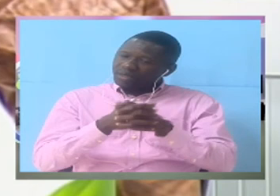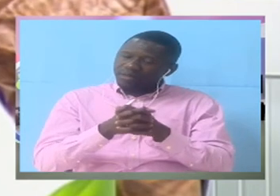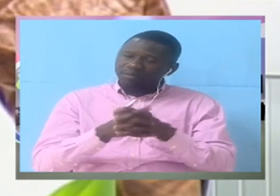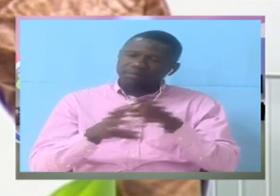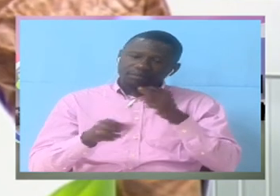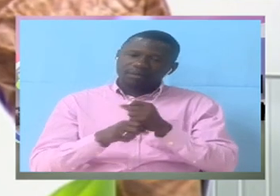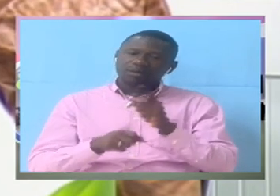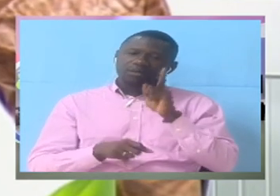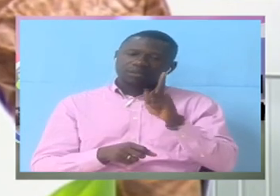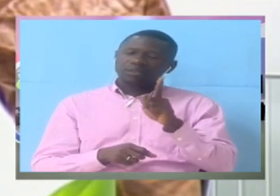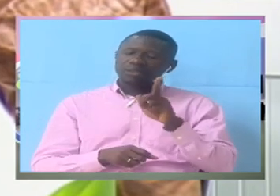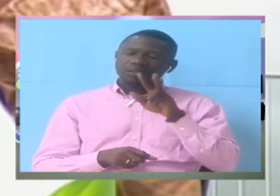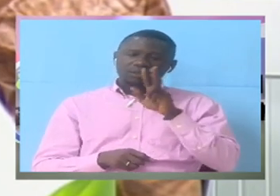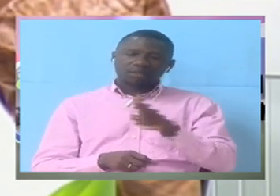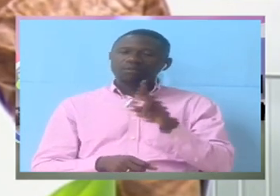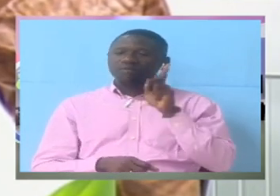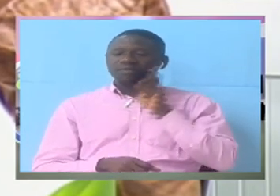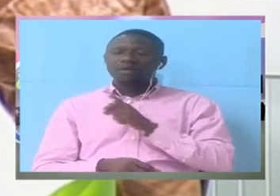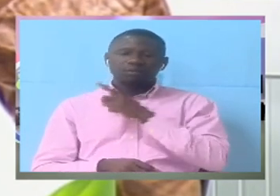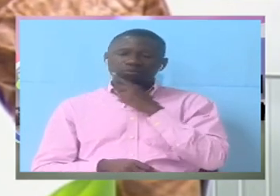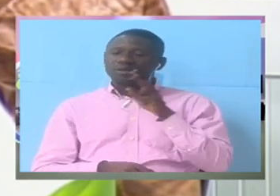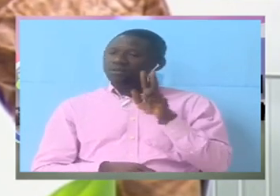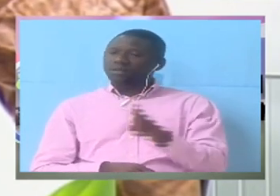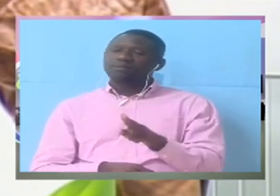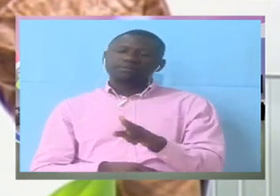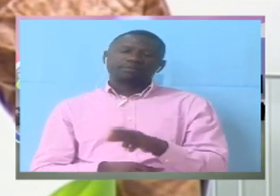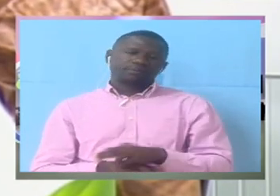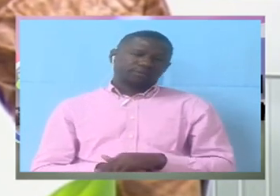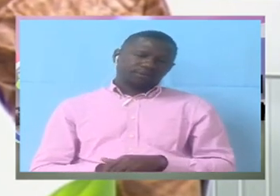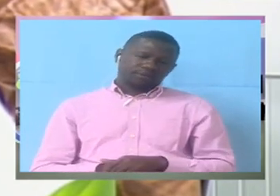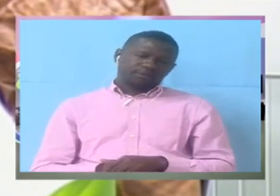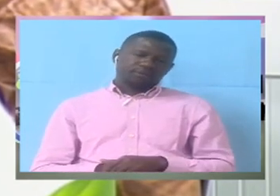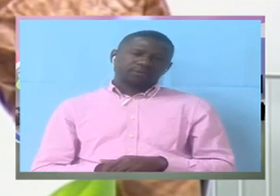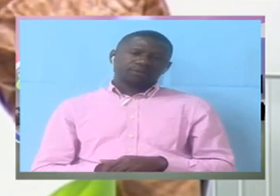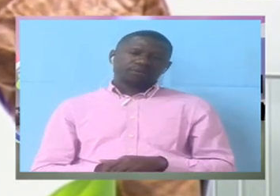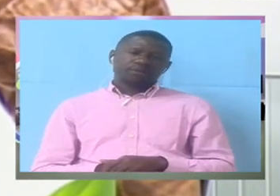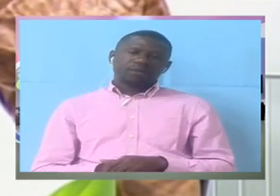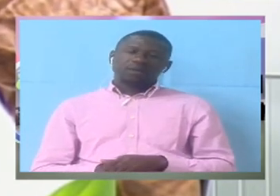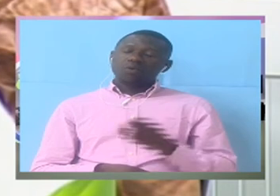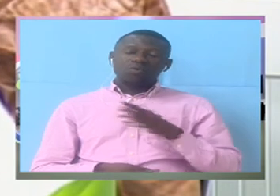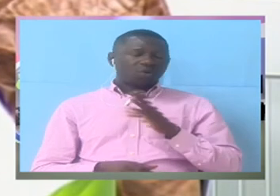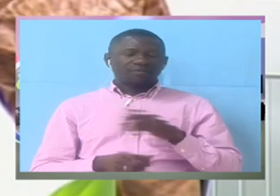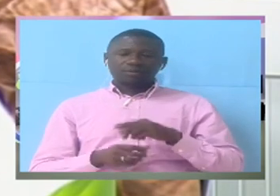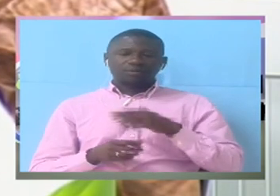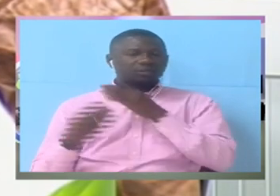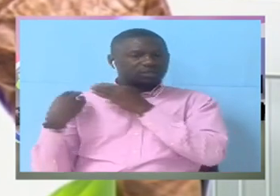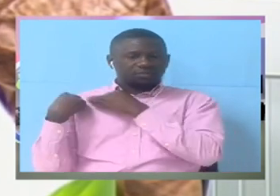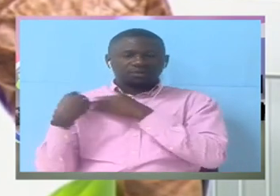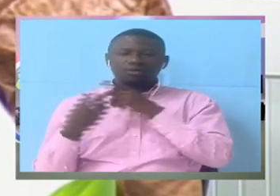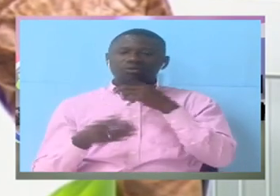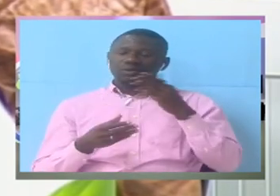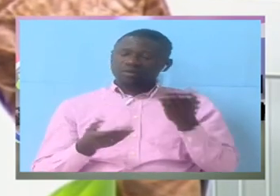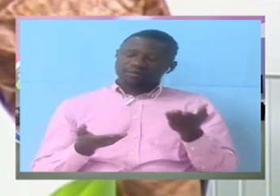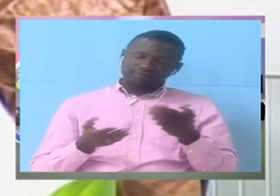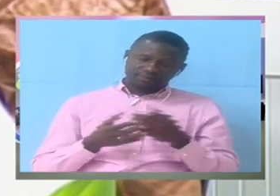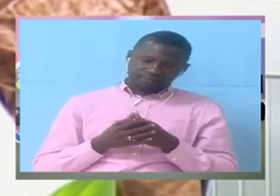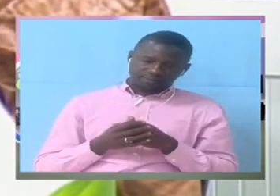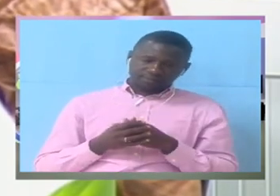Let's come together and become people who are like from the same mother and father. Anyone, wherever